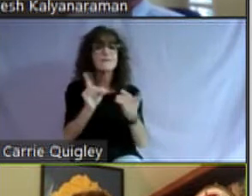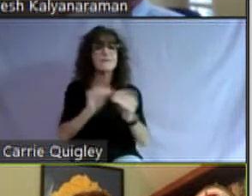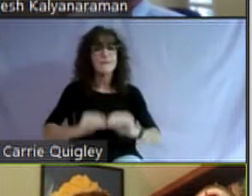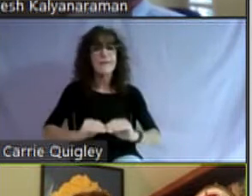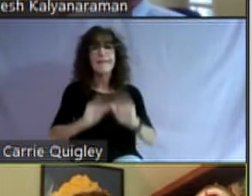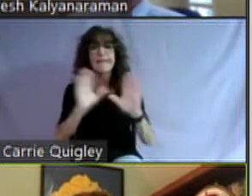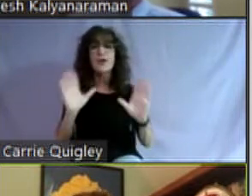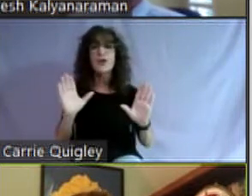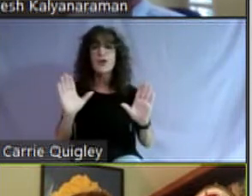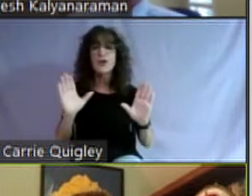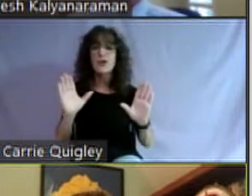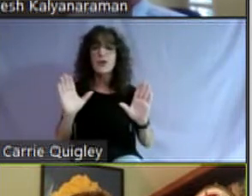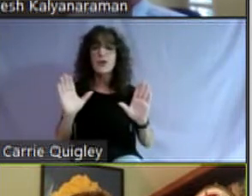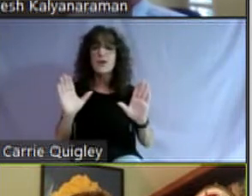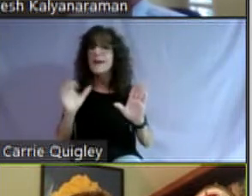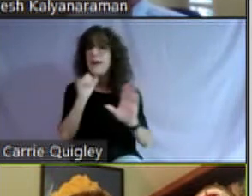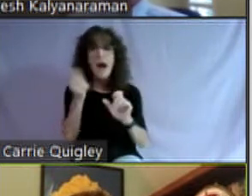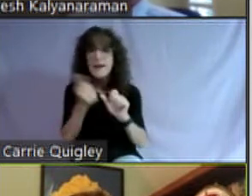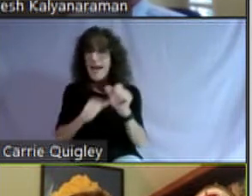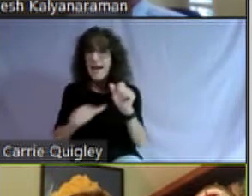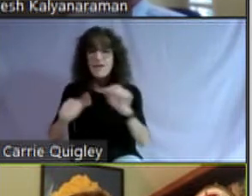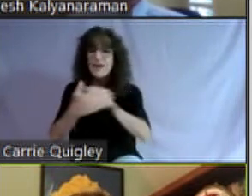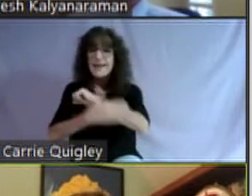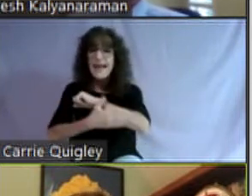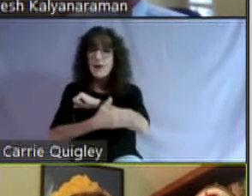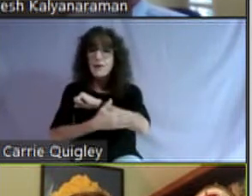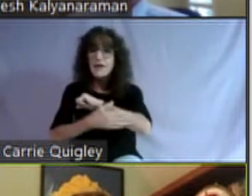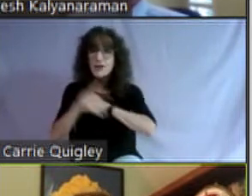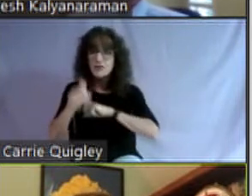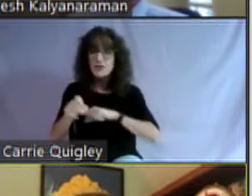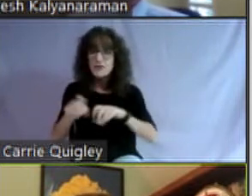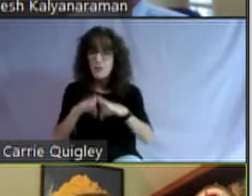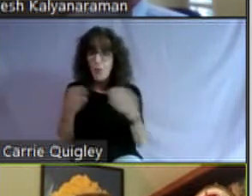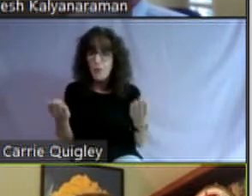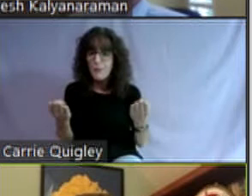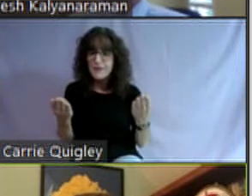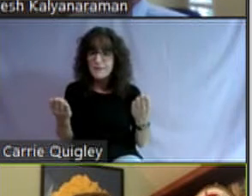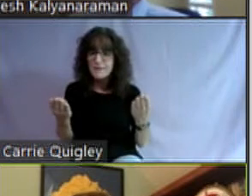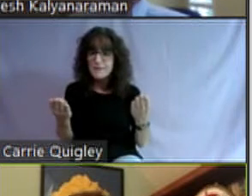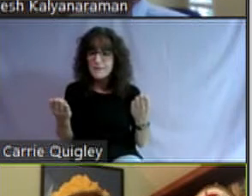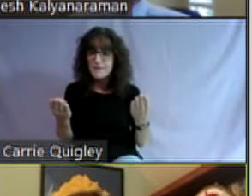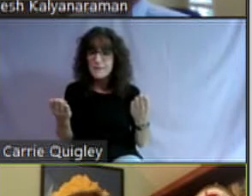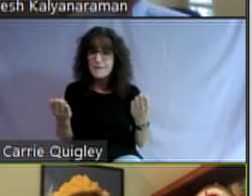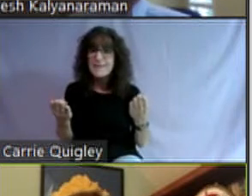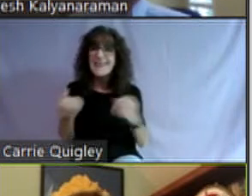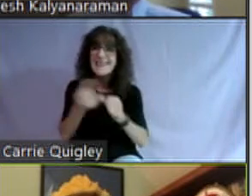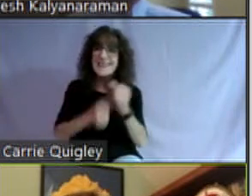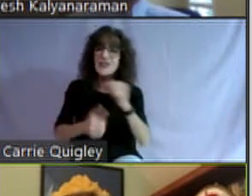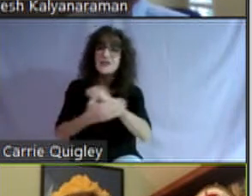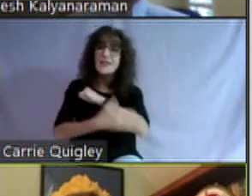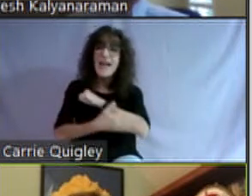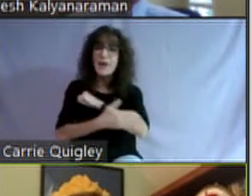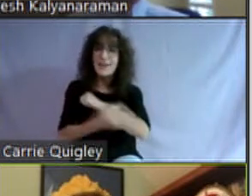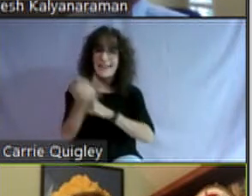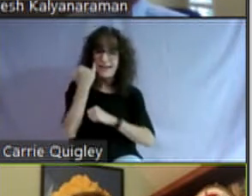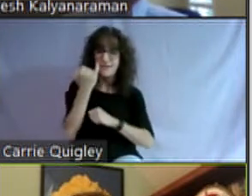clearly that not every jurisdiction should do it, that the jurisdictions who are seeing increases, the